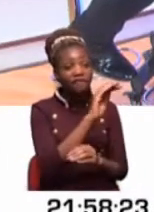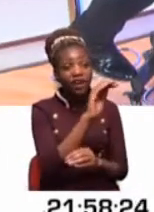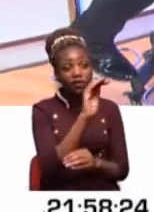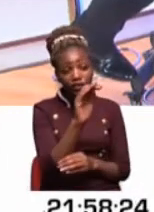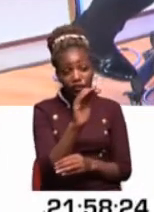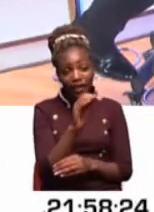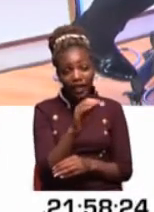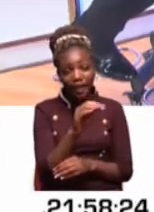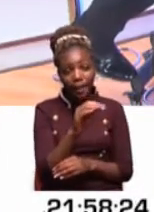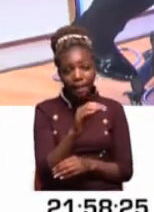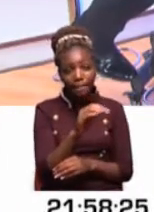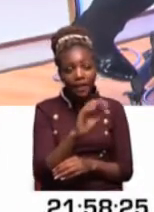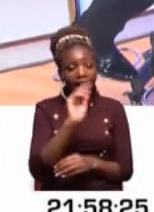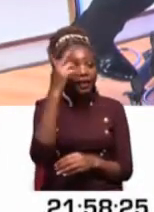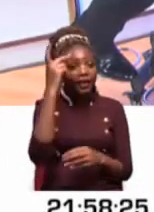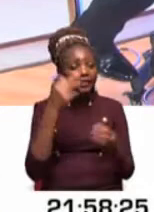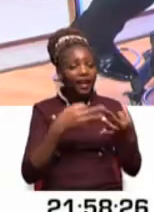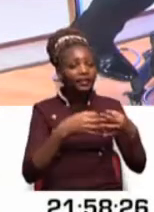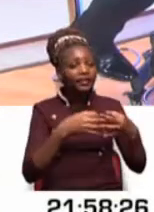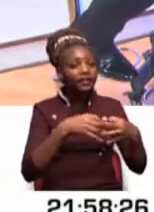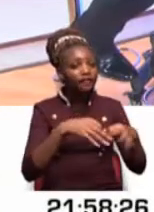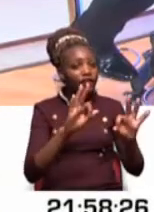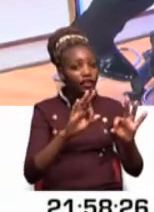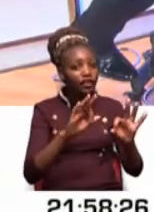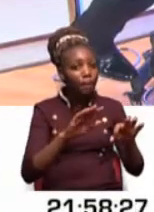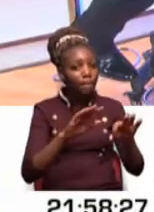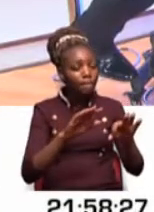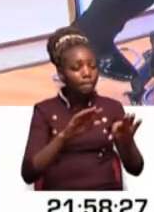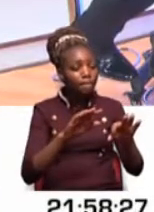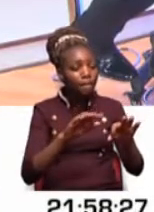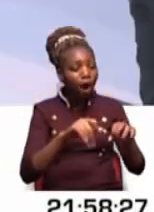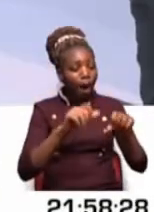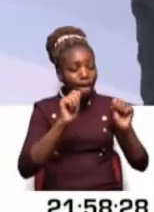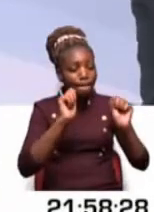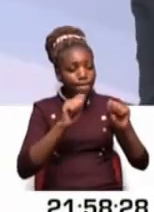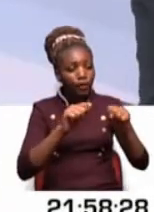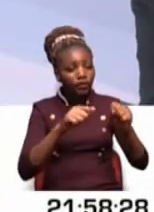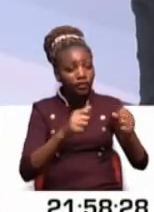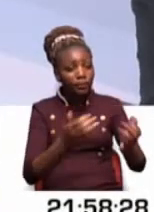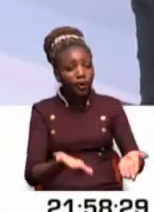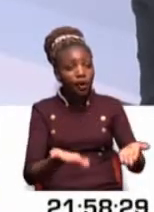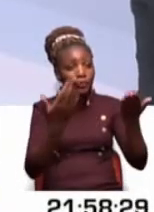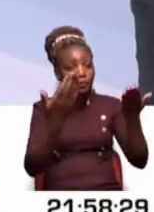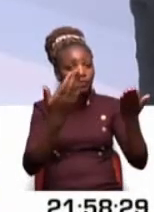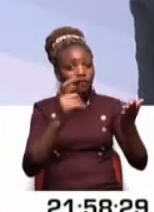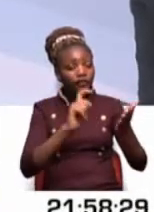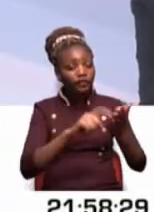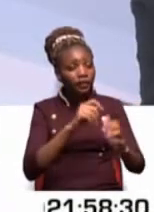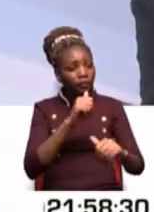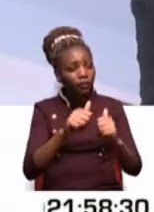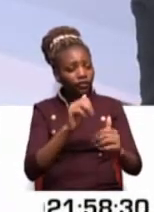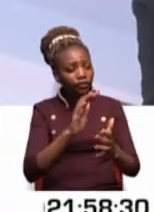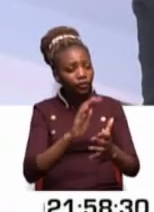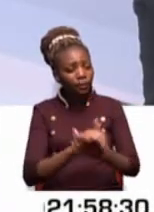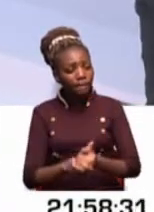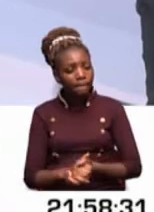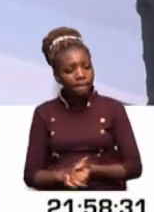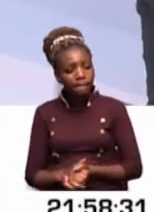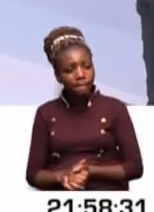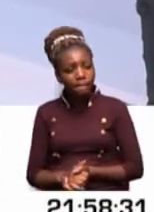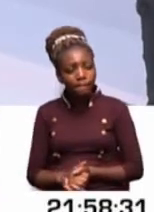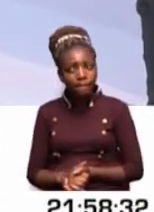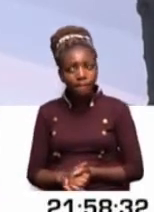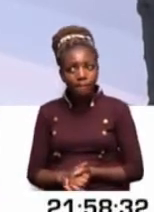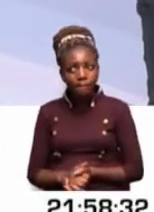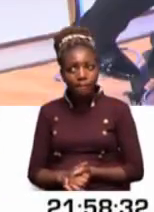Kenya's democracy then get to that point where we will need to overlook tribe and some of these simple issues? We talk about that every